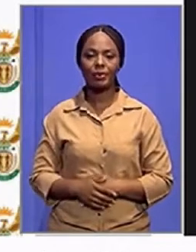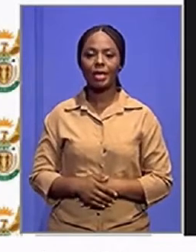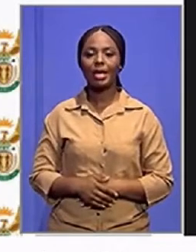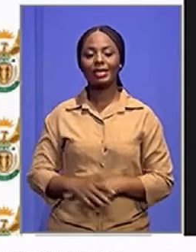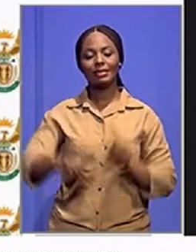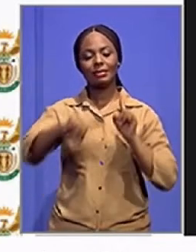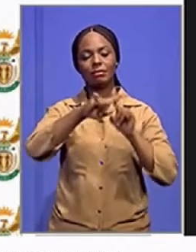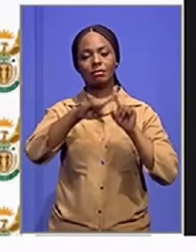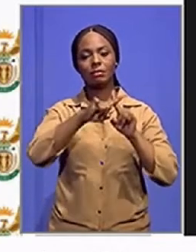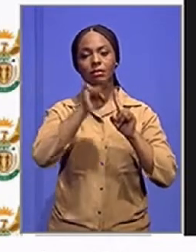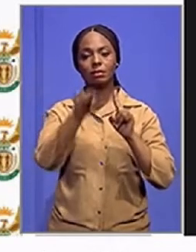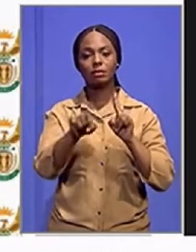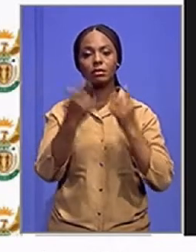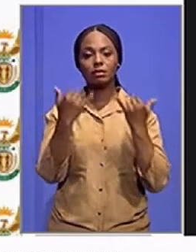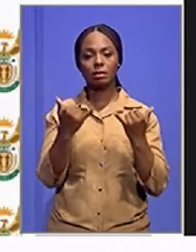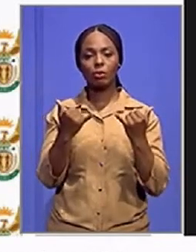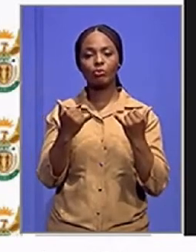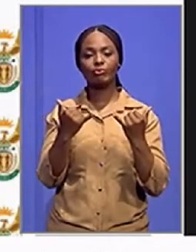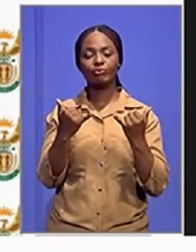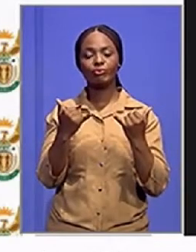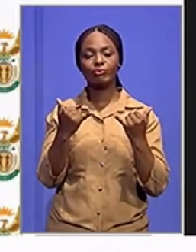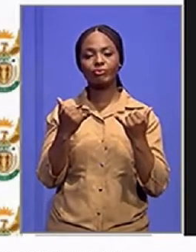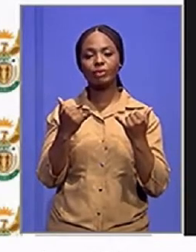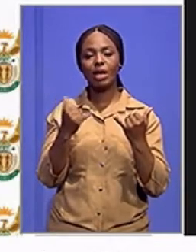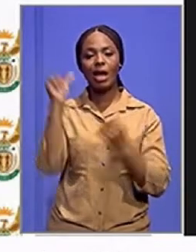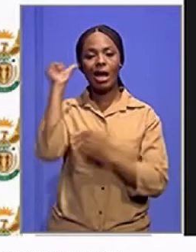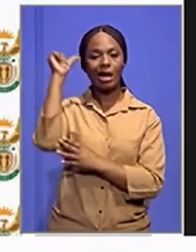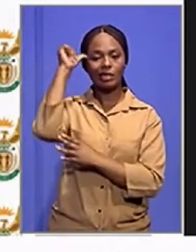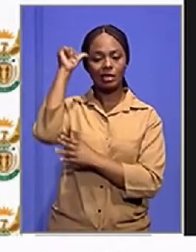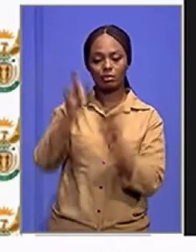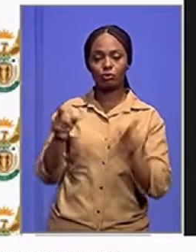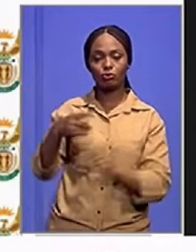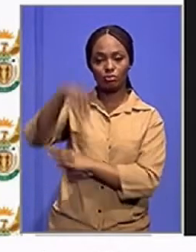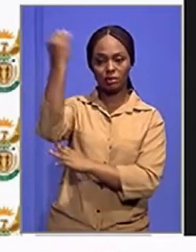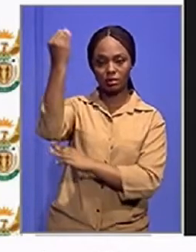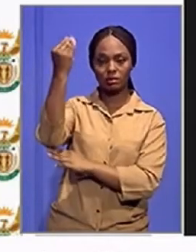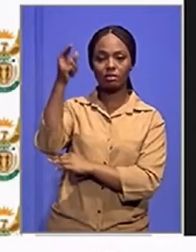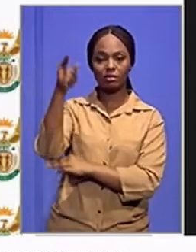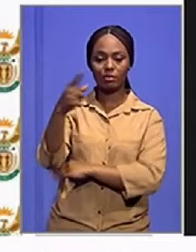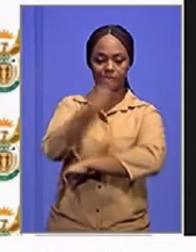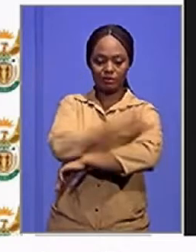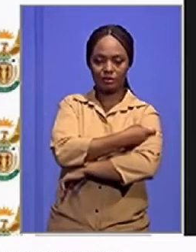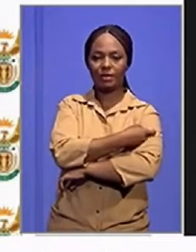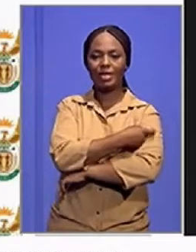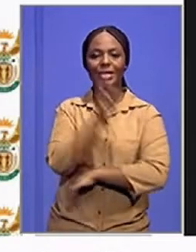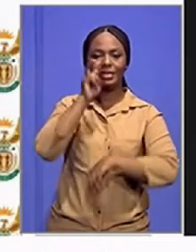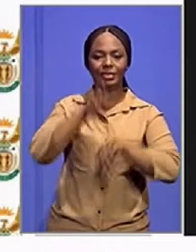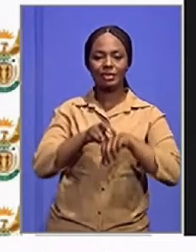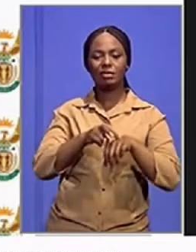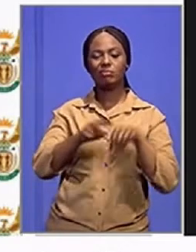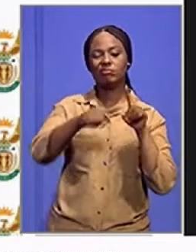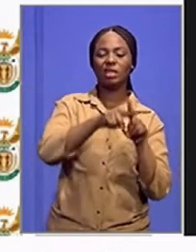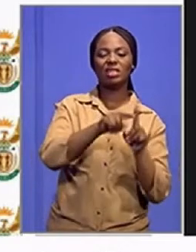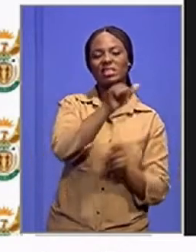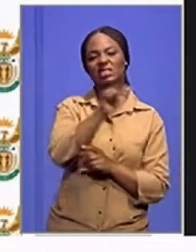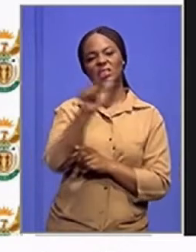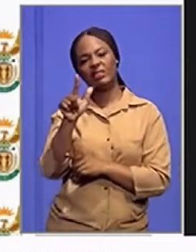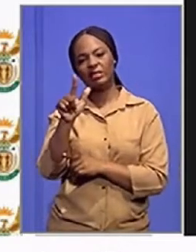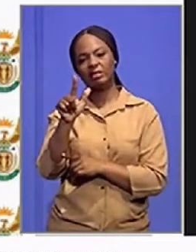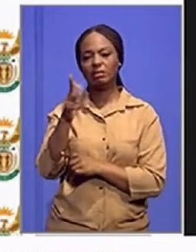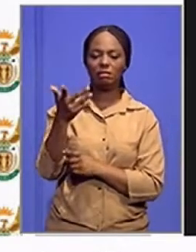target in terms of the adult population coverage, at least 67 minimum and